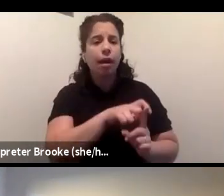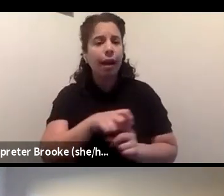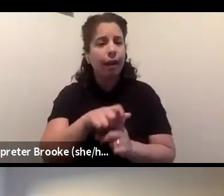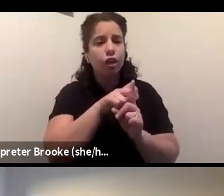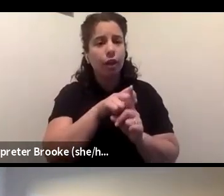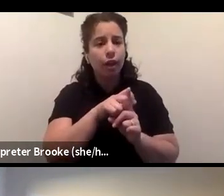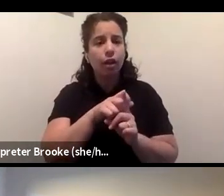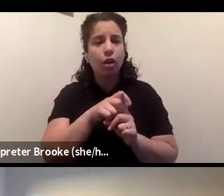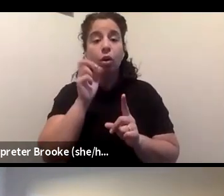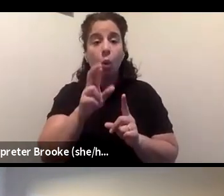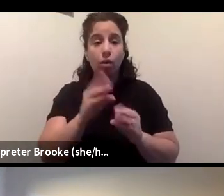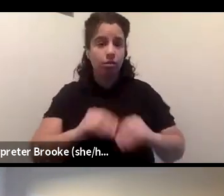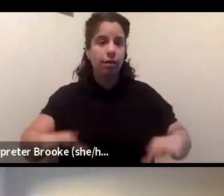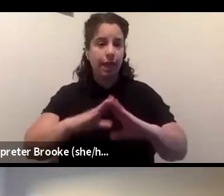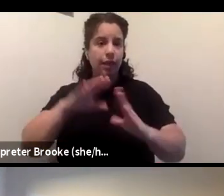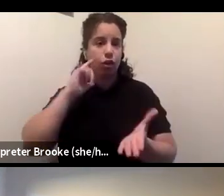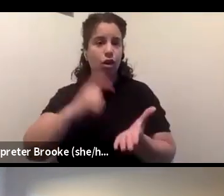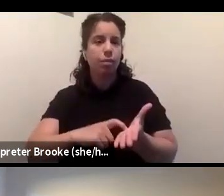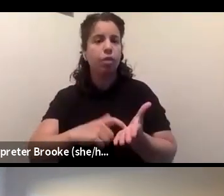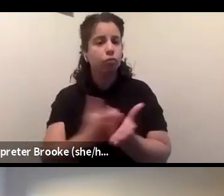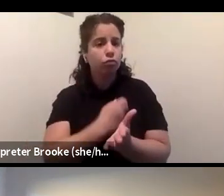acknowledgement.